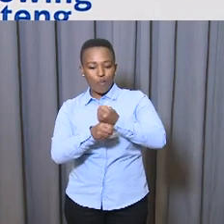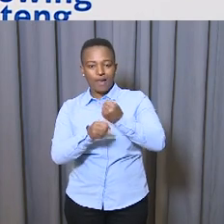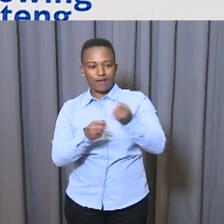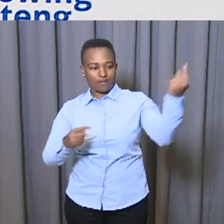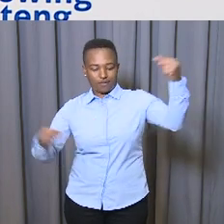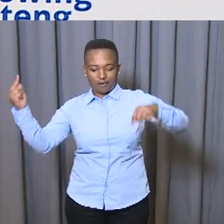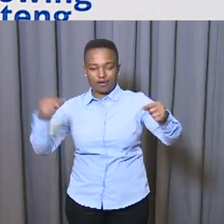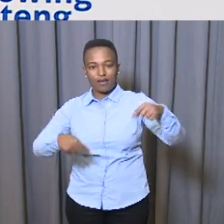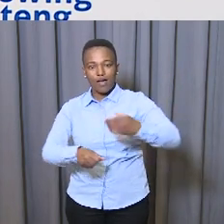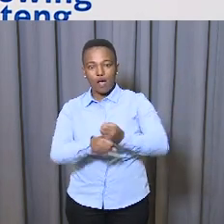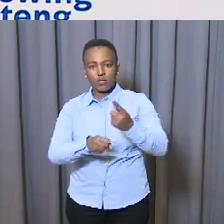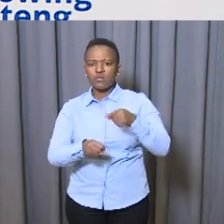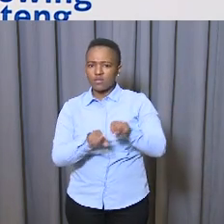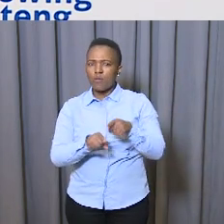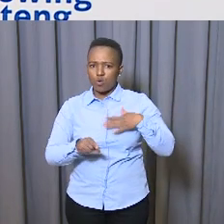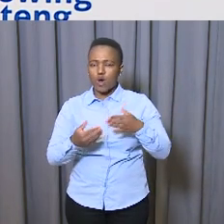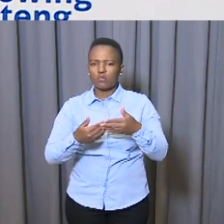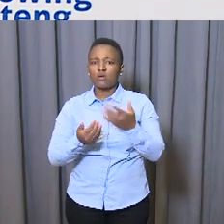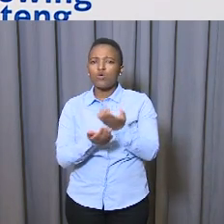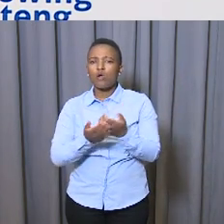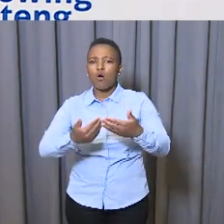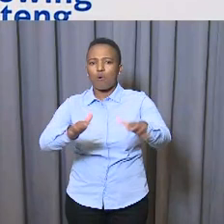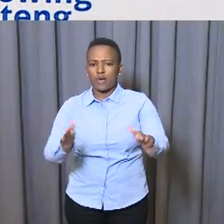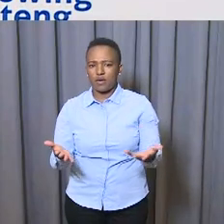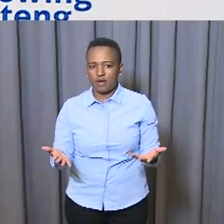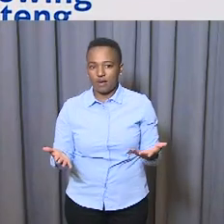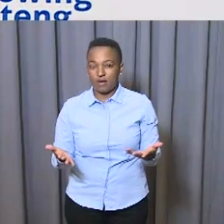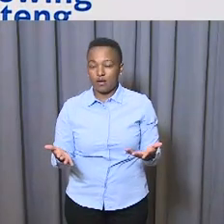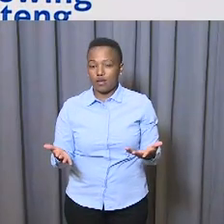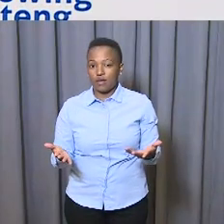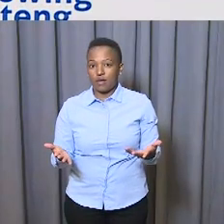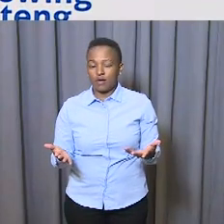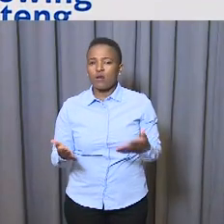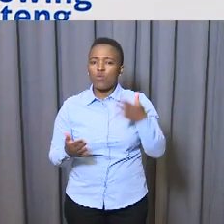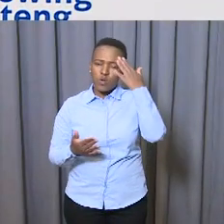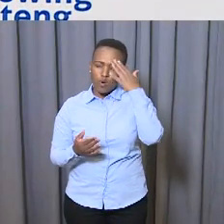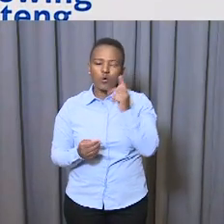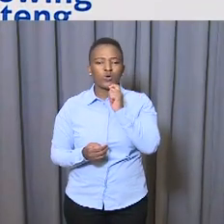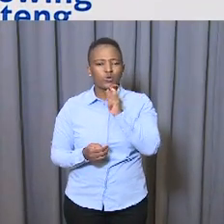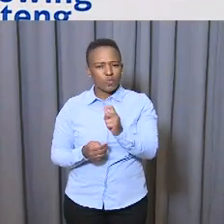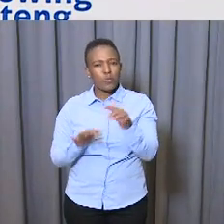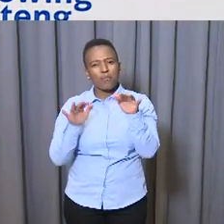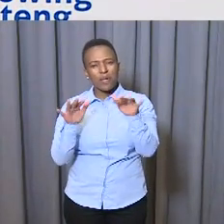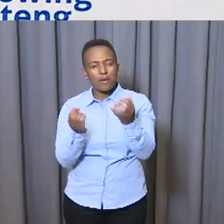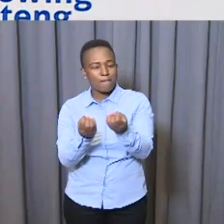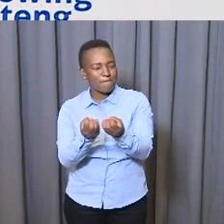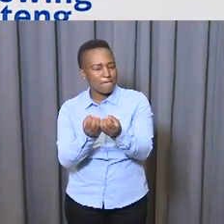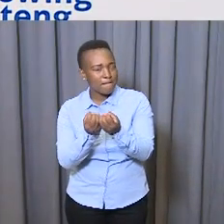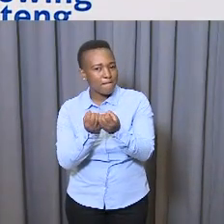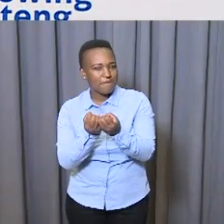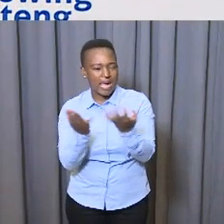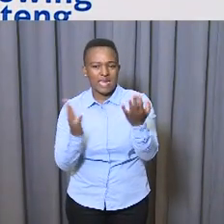to open. We know what the full impact of that is on the livelihoods of millions